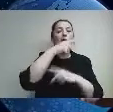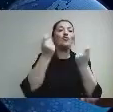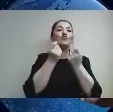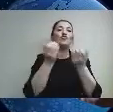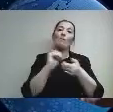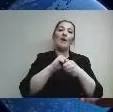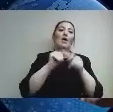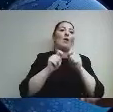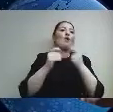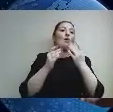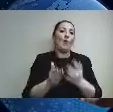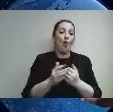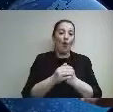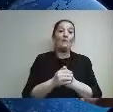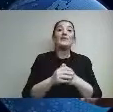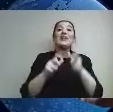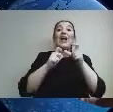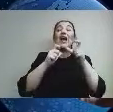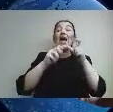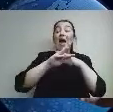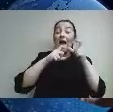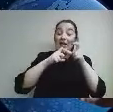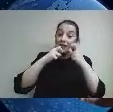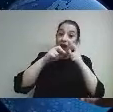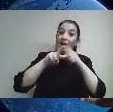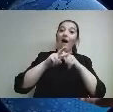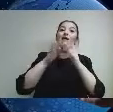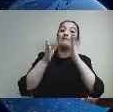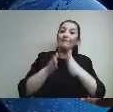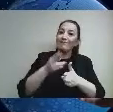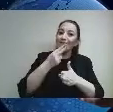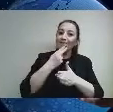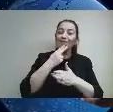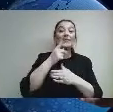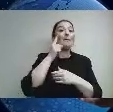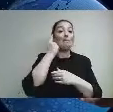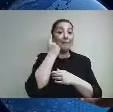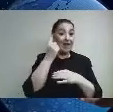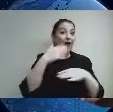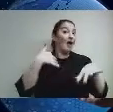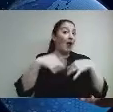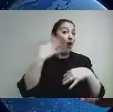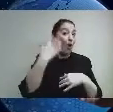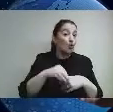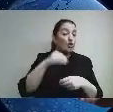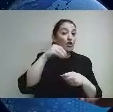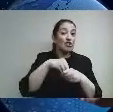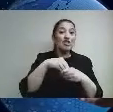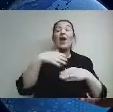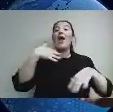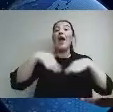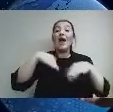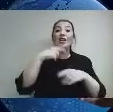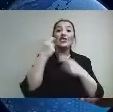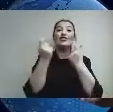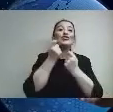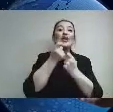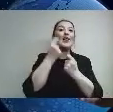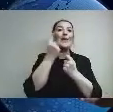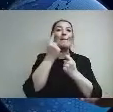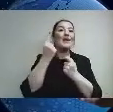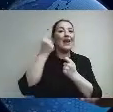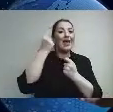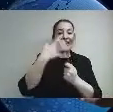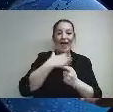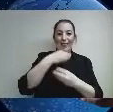disabled individual, you established an empathy with those disabled employees and you started